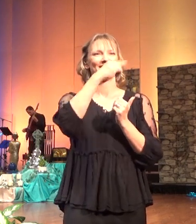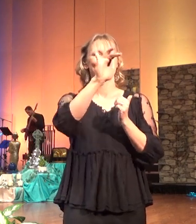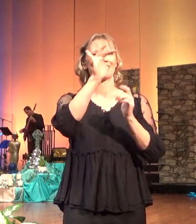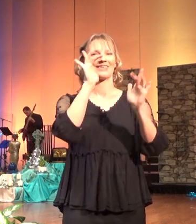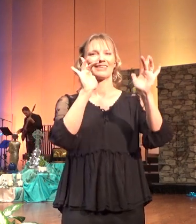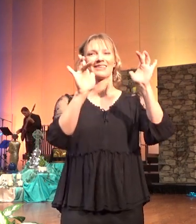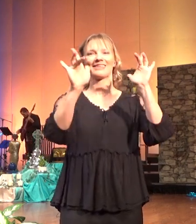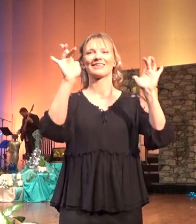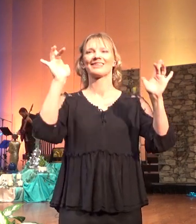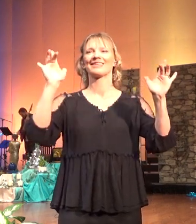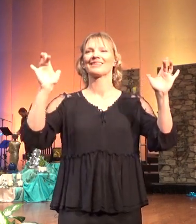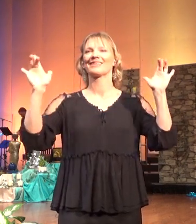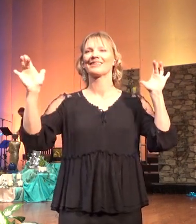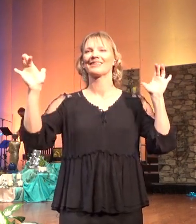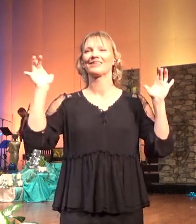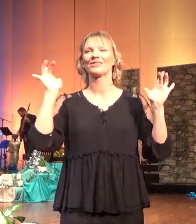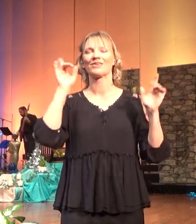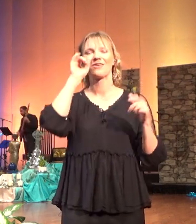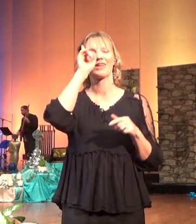face.